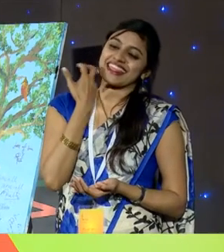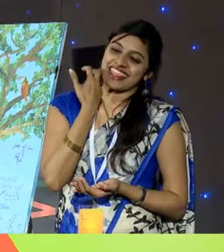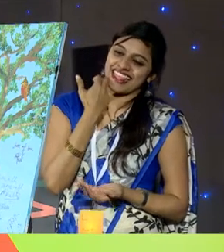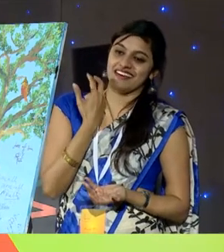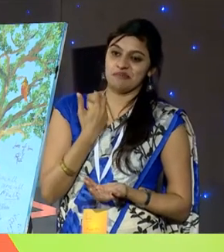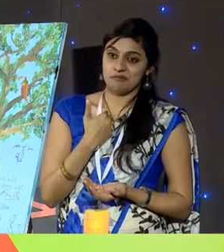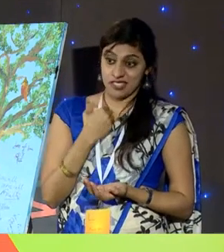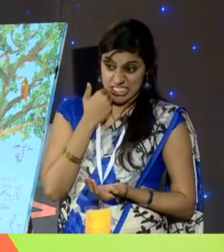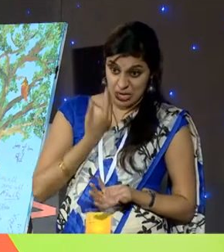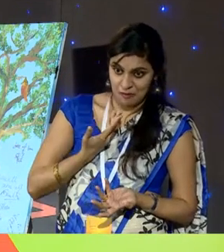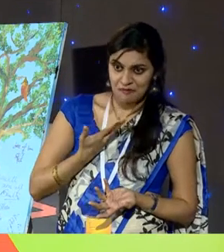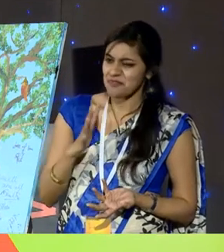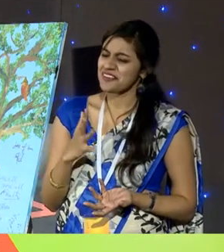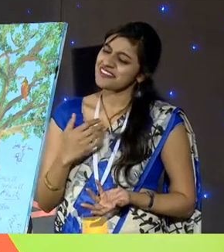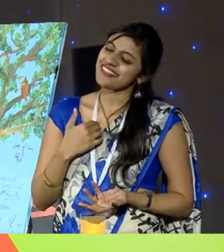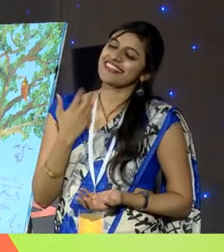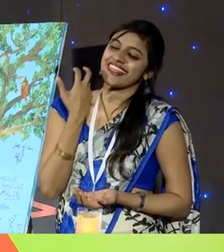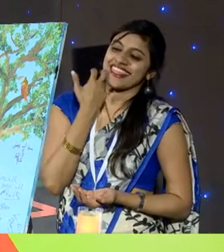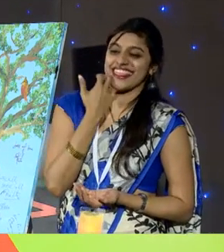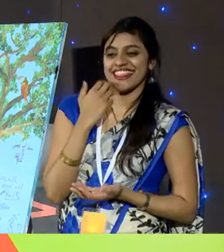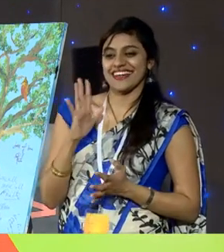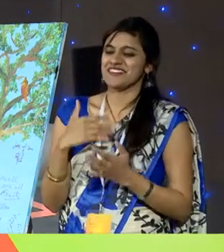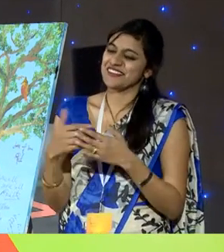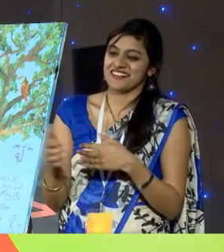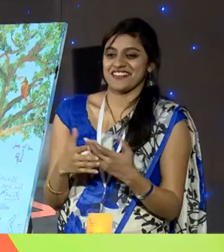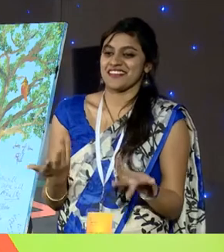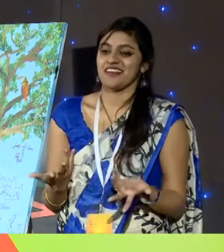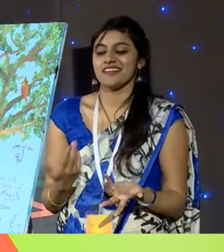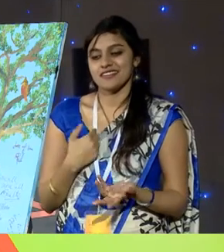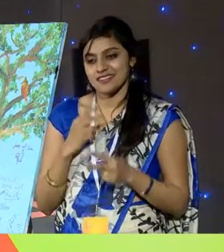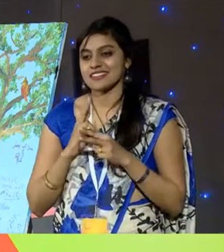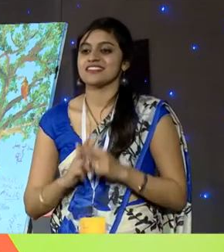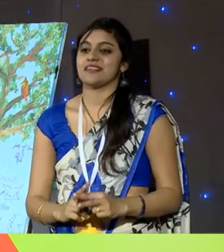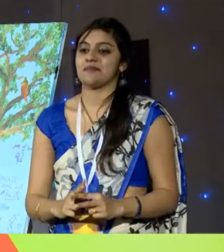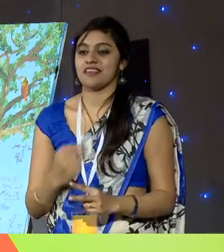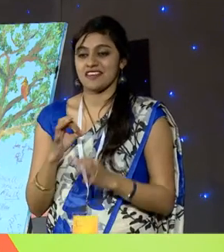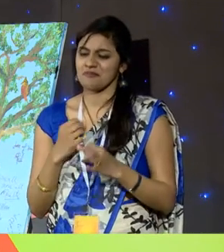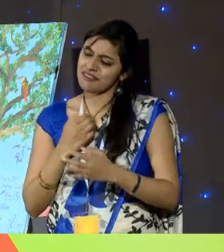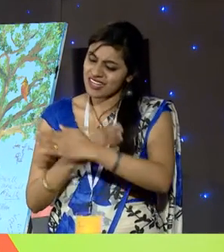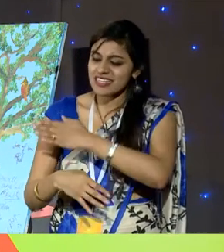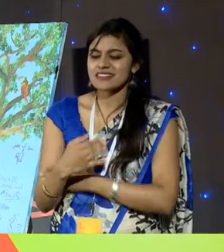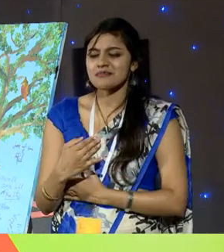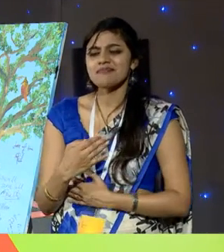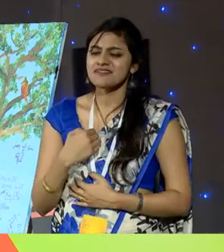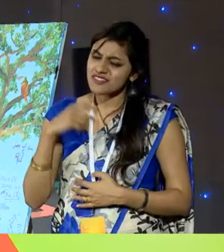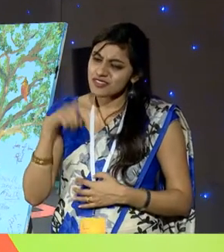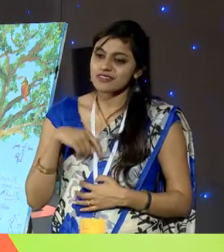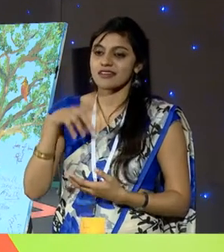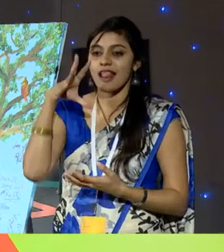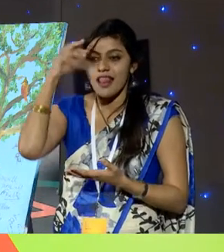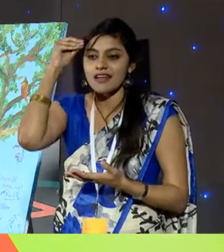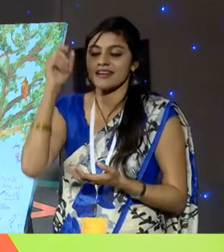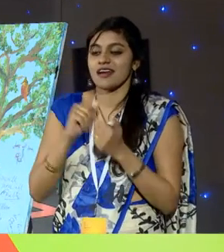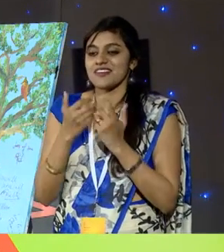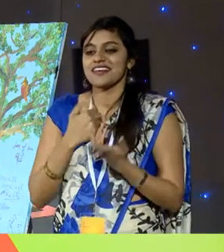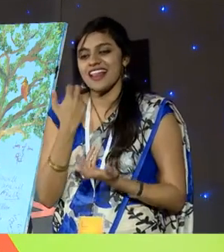is humor. There is fun in every way you turn if you're a disabled person. Of course, there are challenges. And tell me